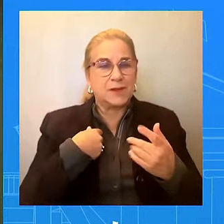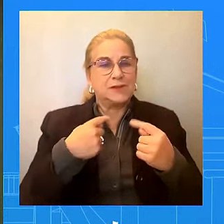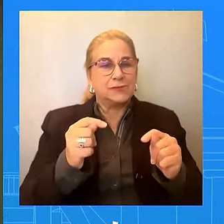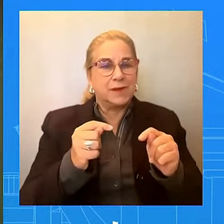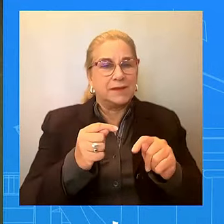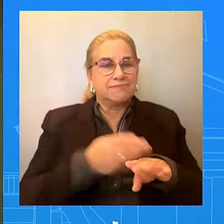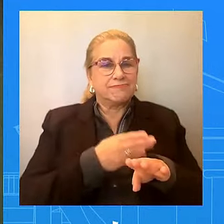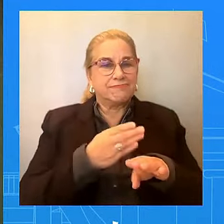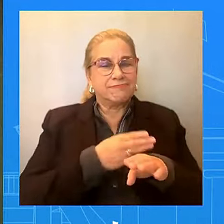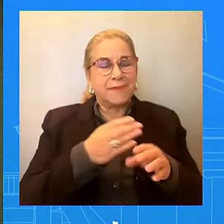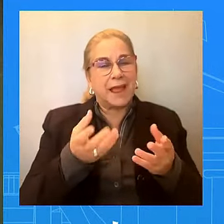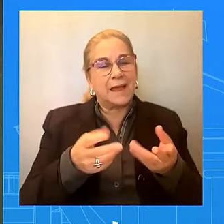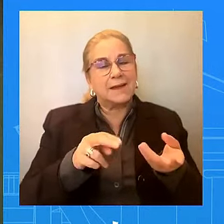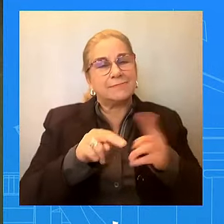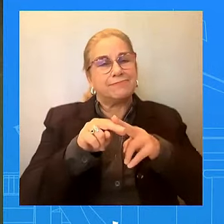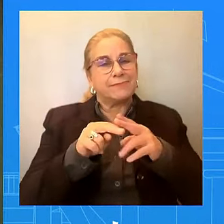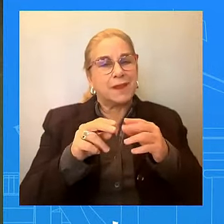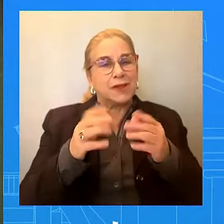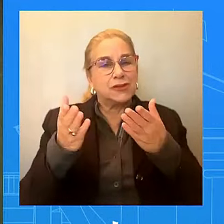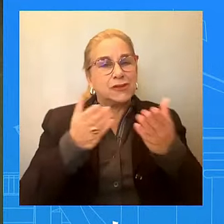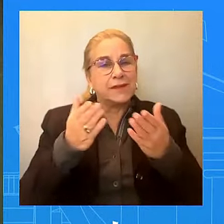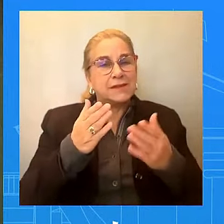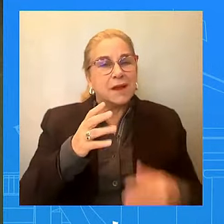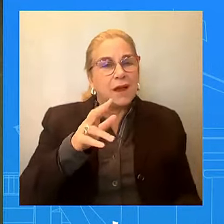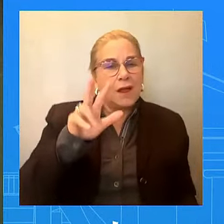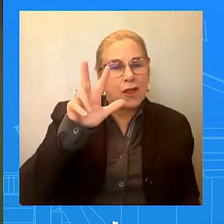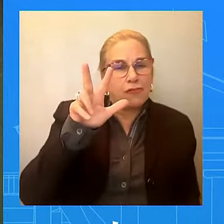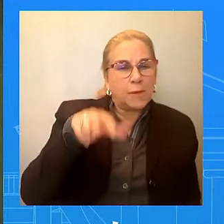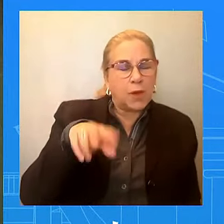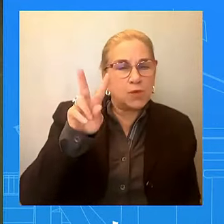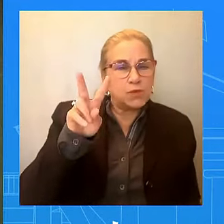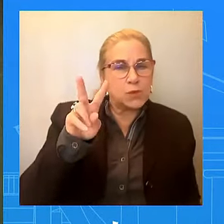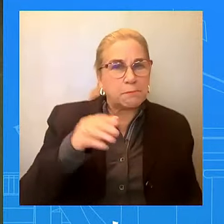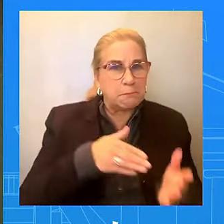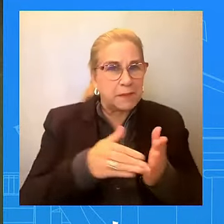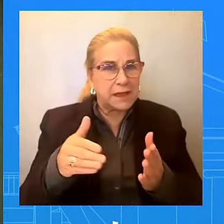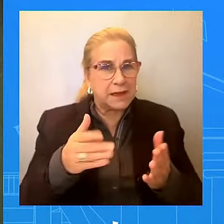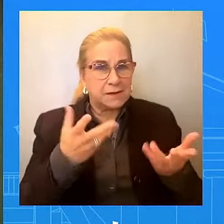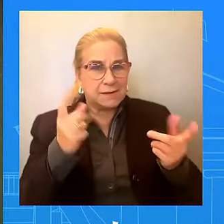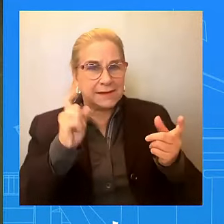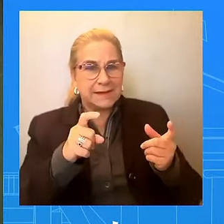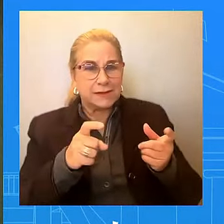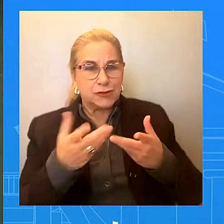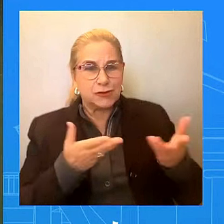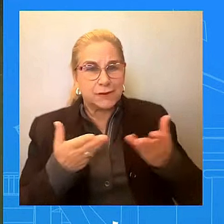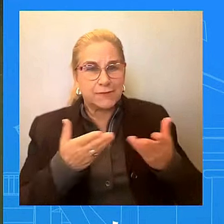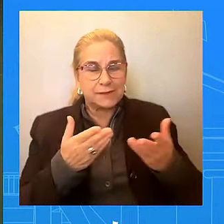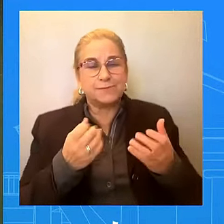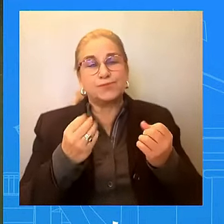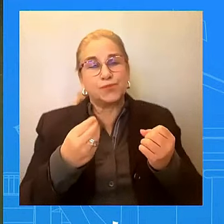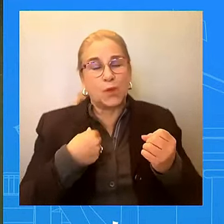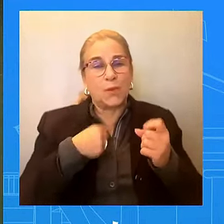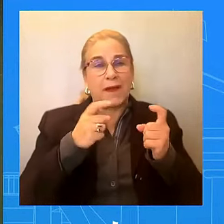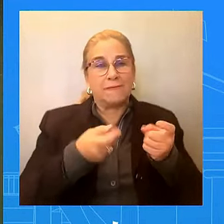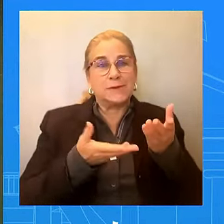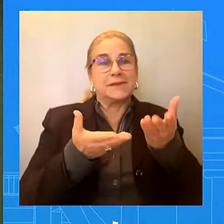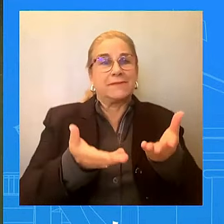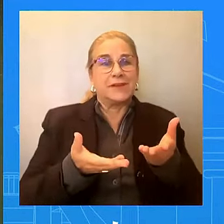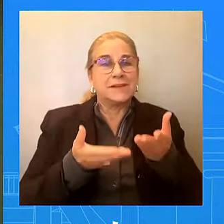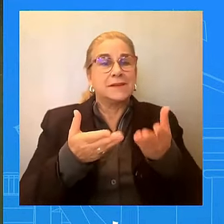million of them. We have delivered more than 17.2 million meals and more than